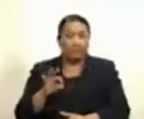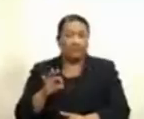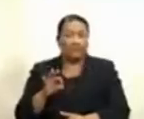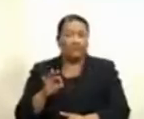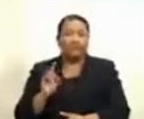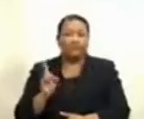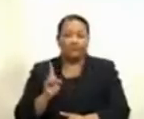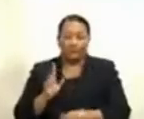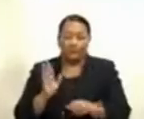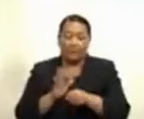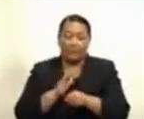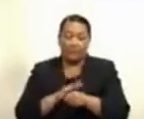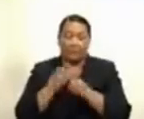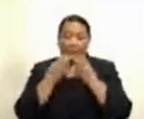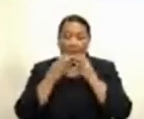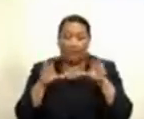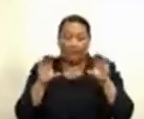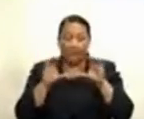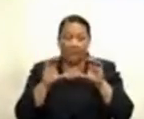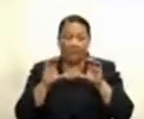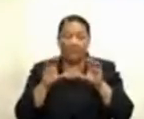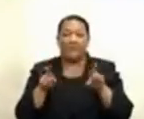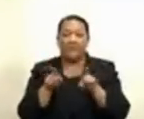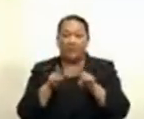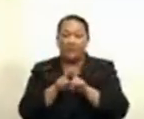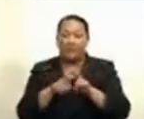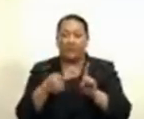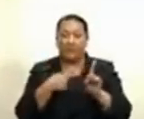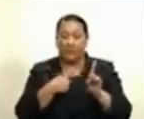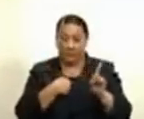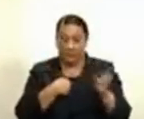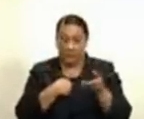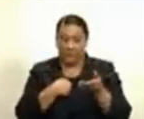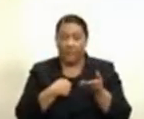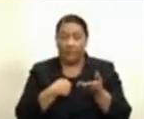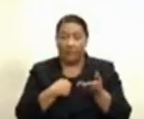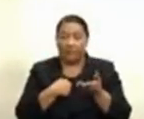this confession as Prime Minister of Fiji.